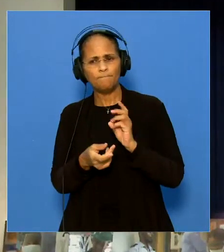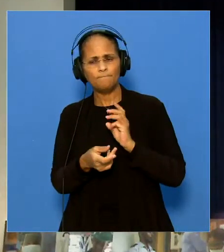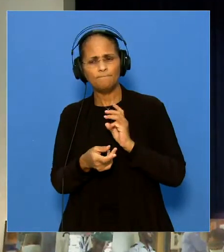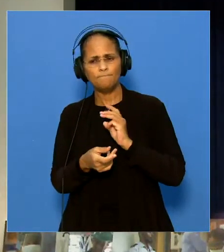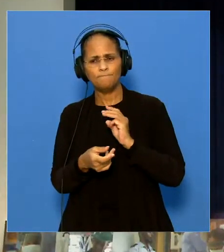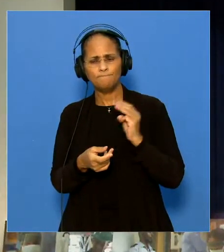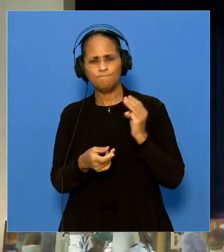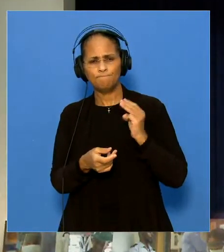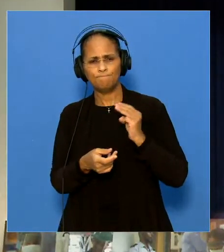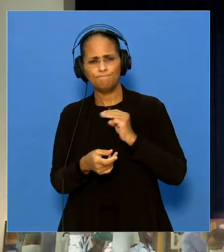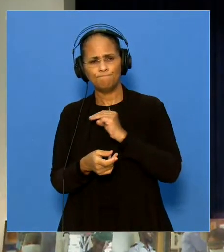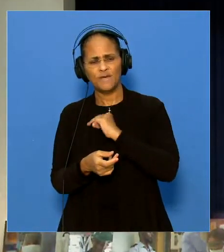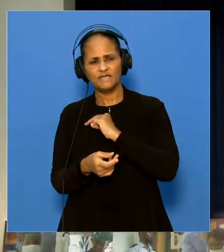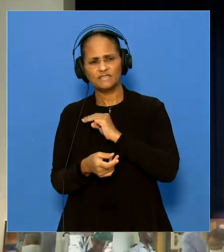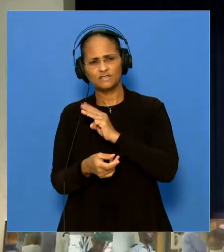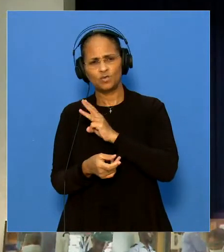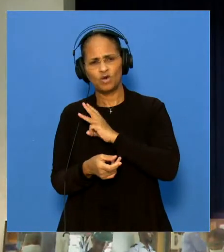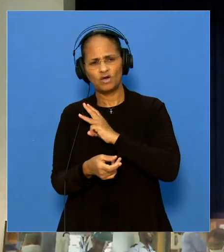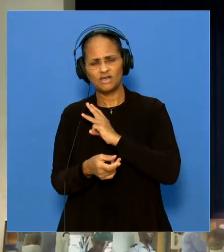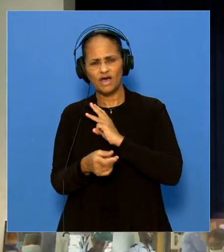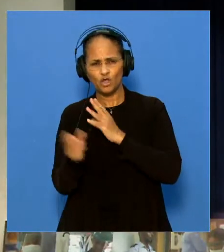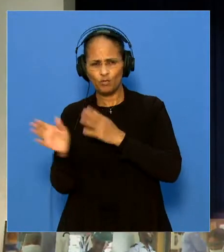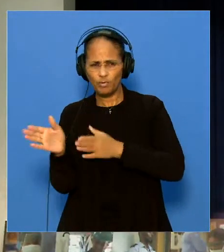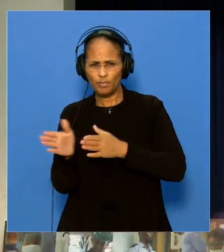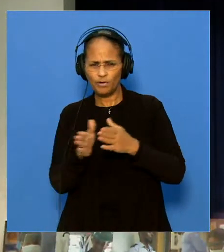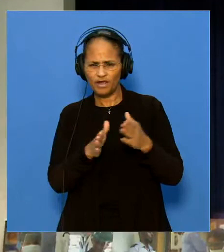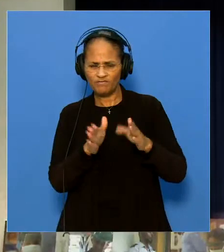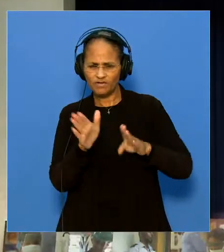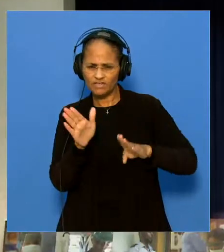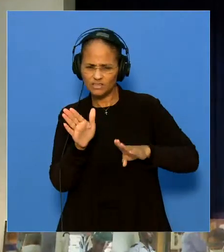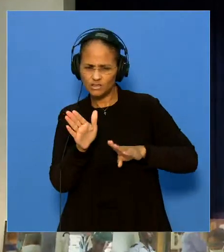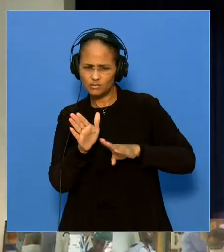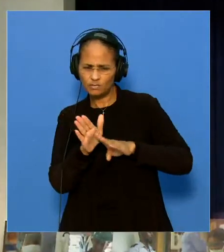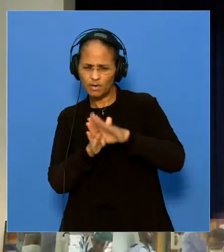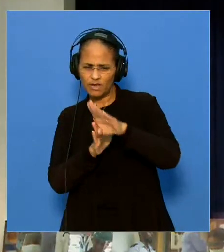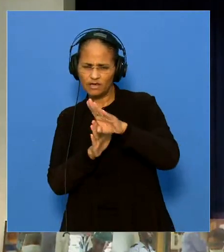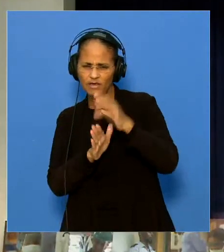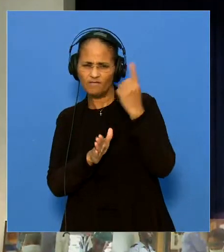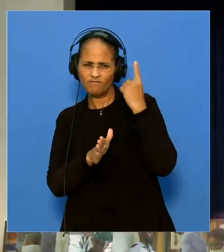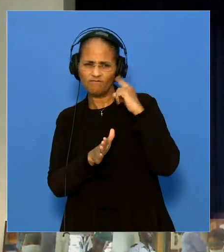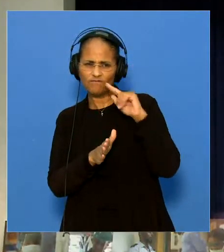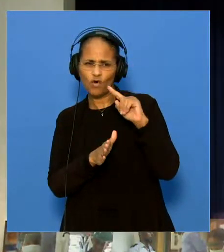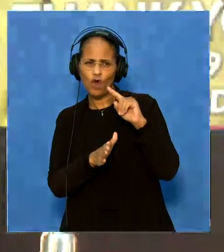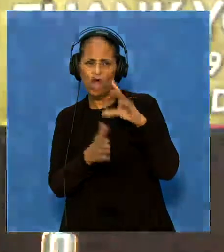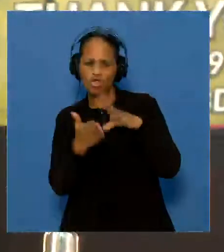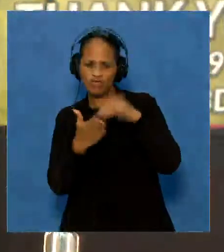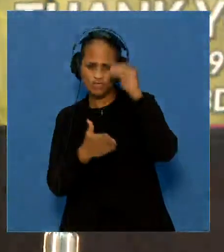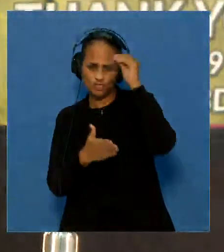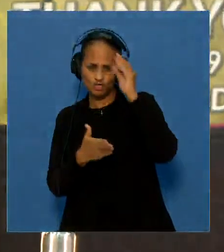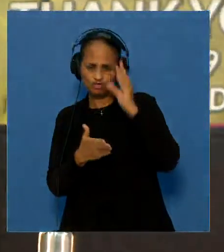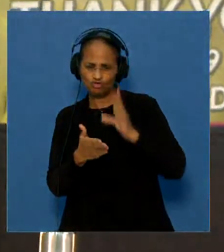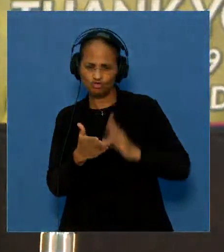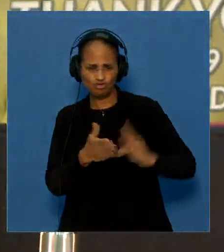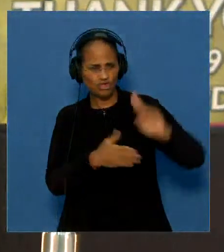teams preparing for a spike given the returning students currently?